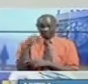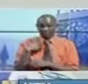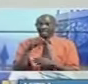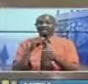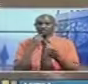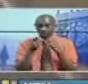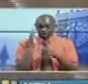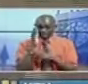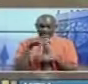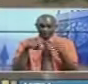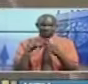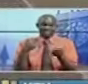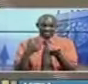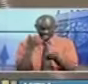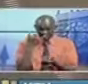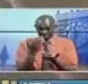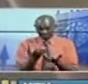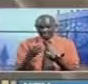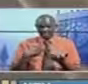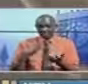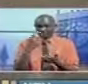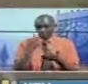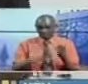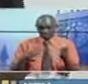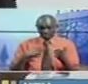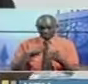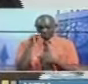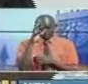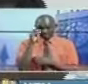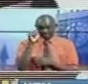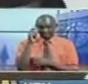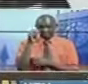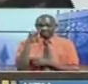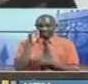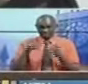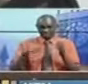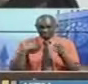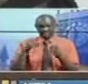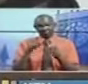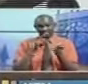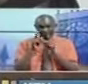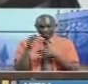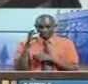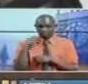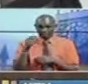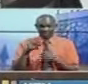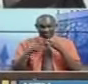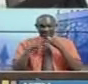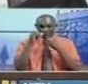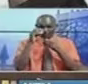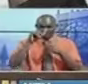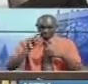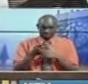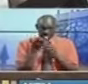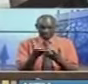drugs. Athletics Kenya has launched the Imenti South Road Race, with sponsor Safaricom chipping in 750,000 shillings.